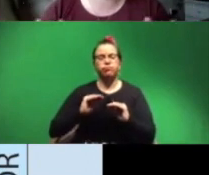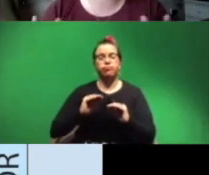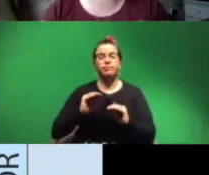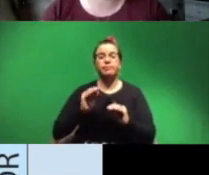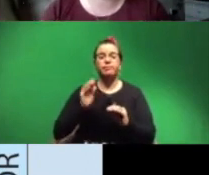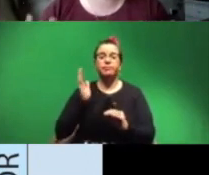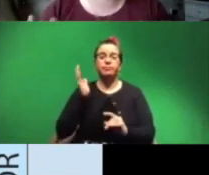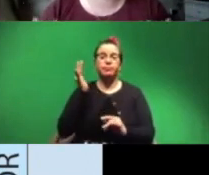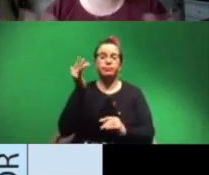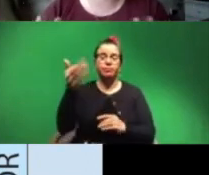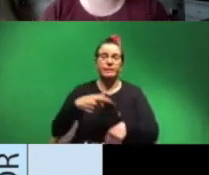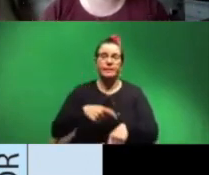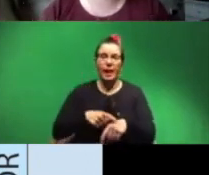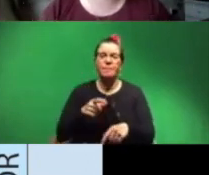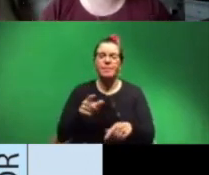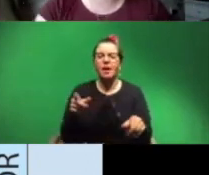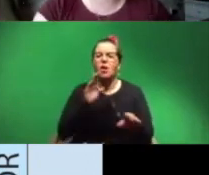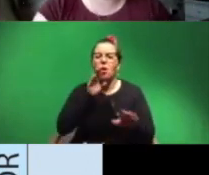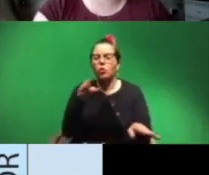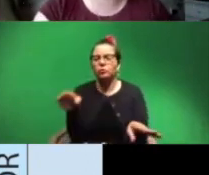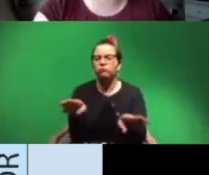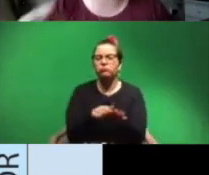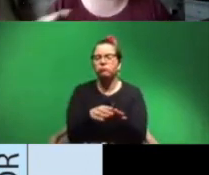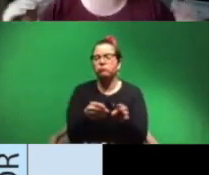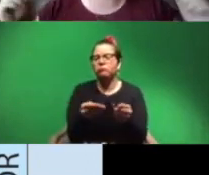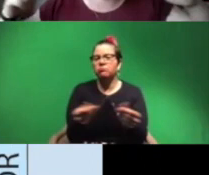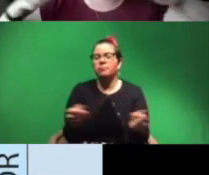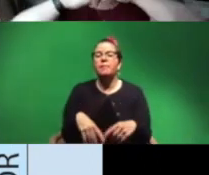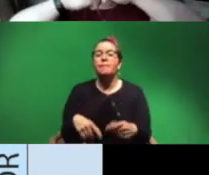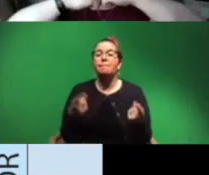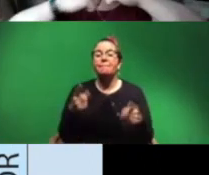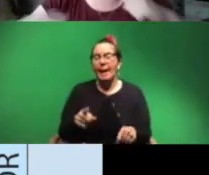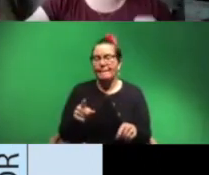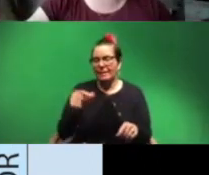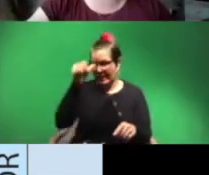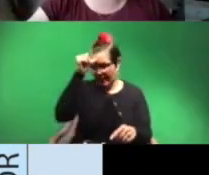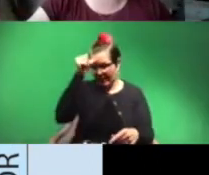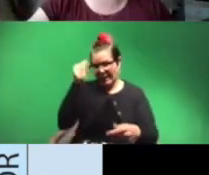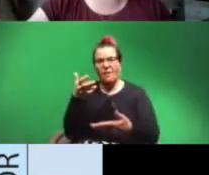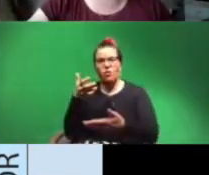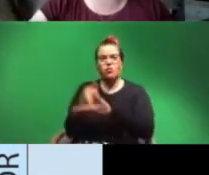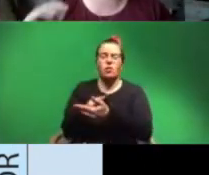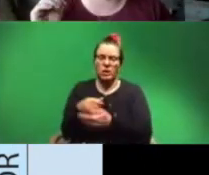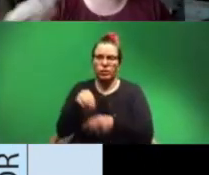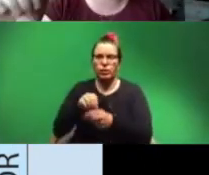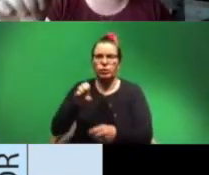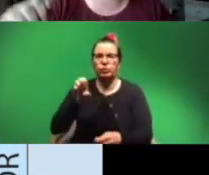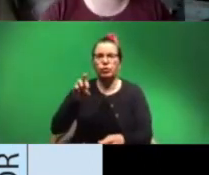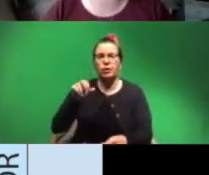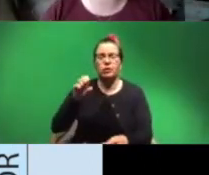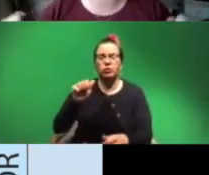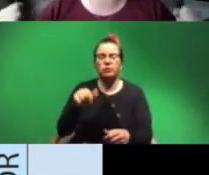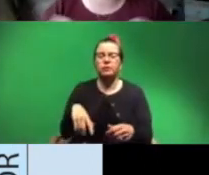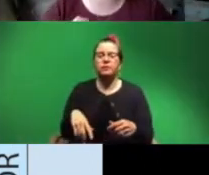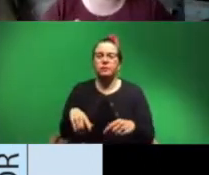Tethys Ocean kind of closed up. And what happened was that India crashed into Eurasia to the north. It kept on moving